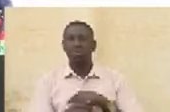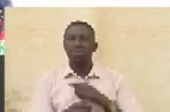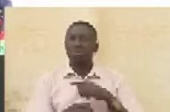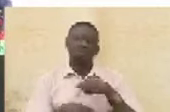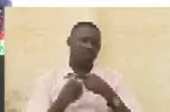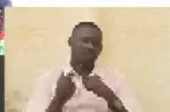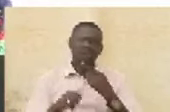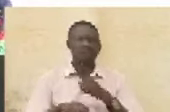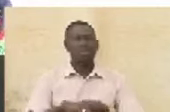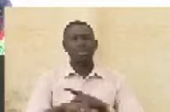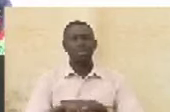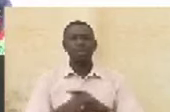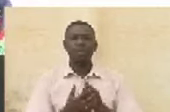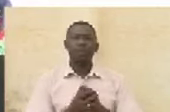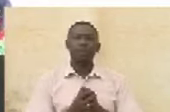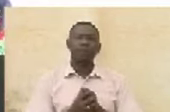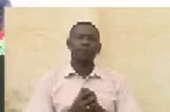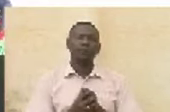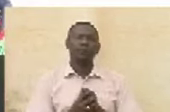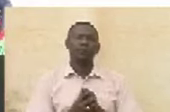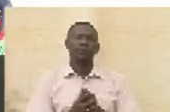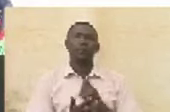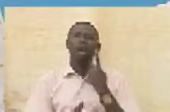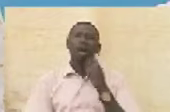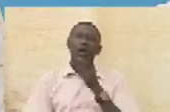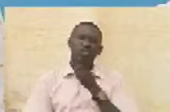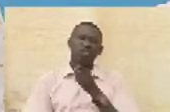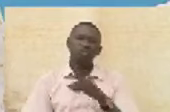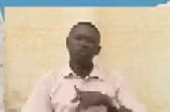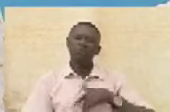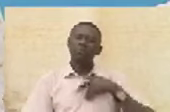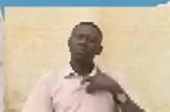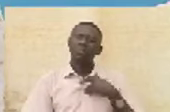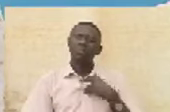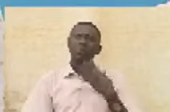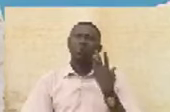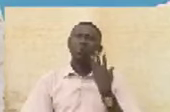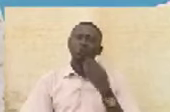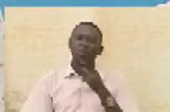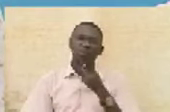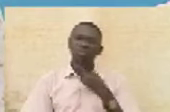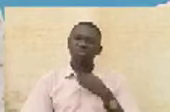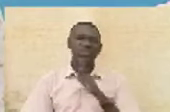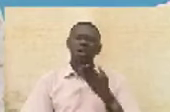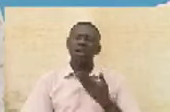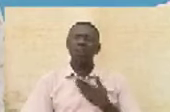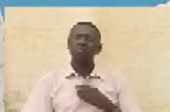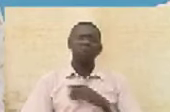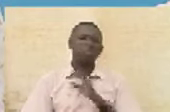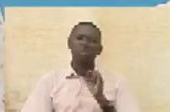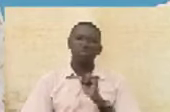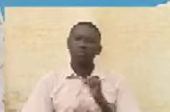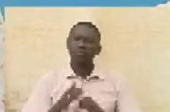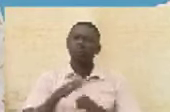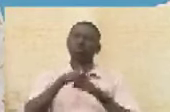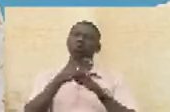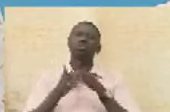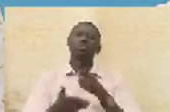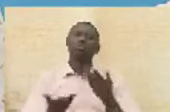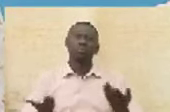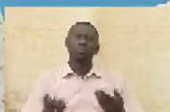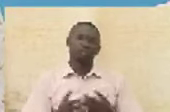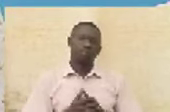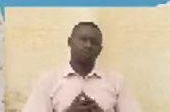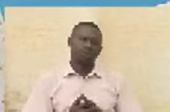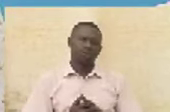de maro alman de maro sotono. How did you feel? Aketal fe nyadi le. Aketal fe jakal kuwel. We were all